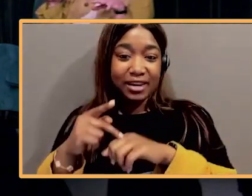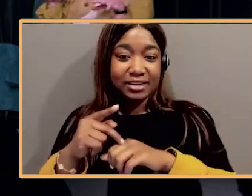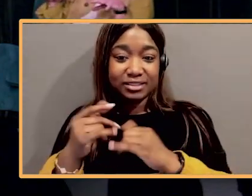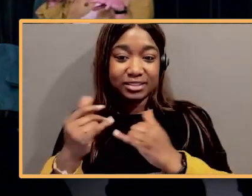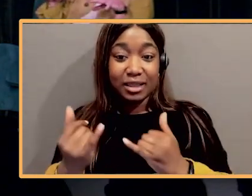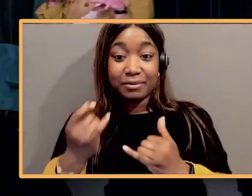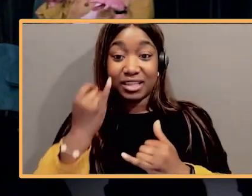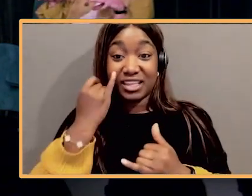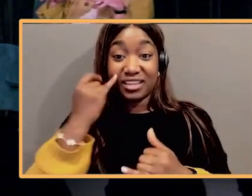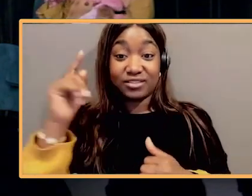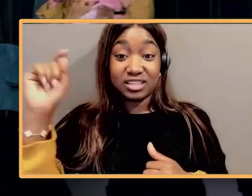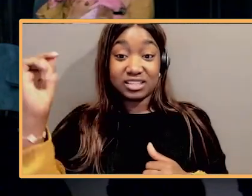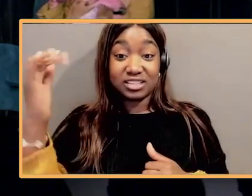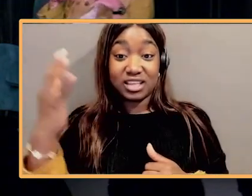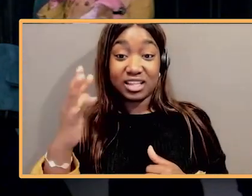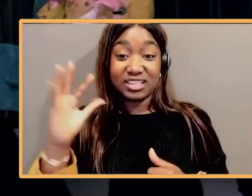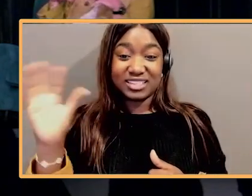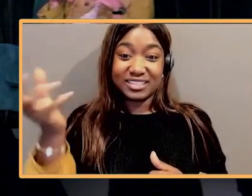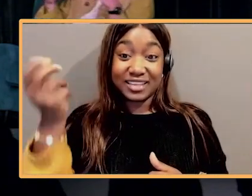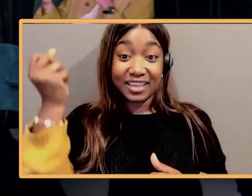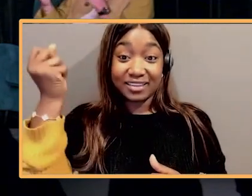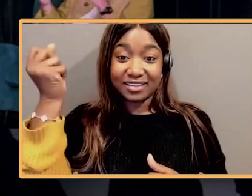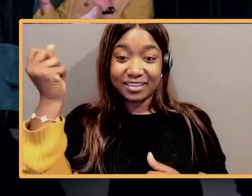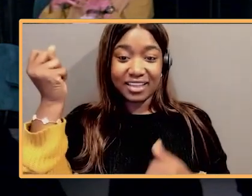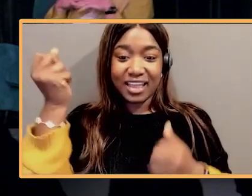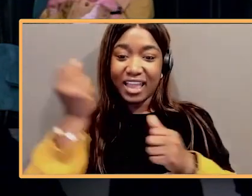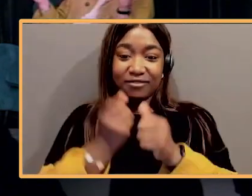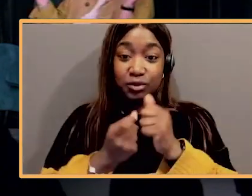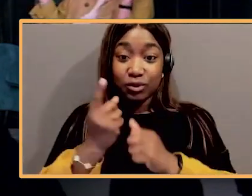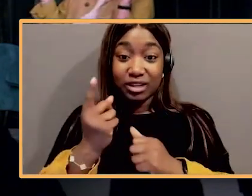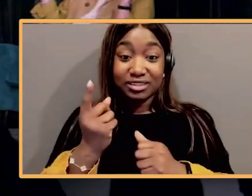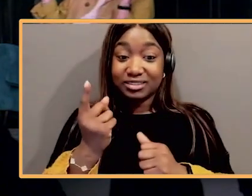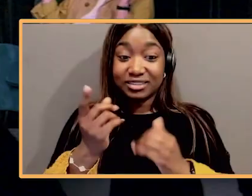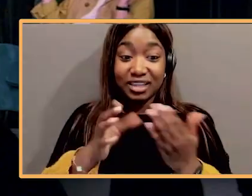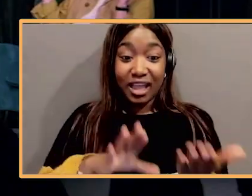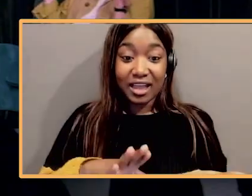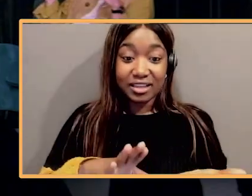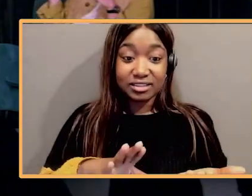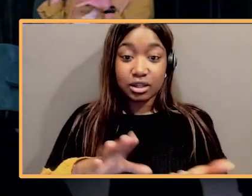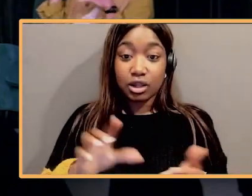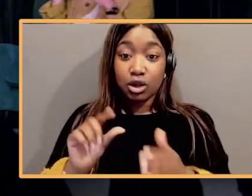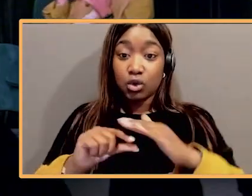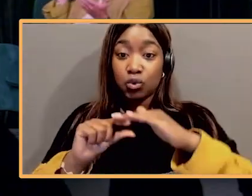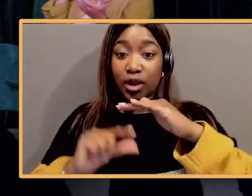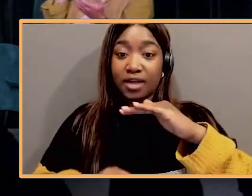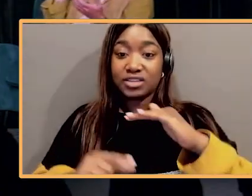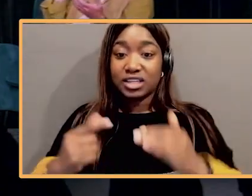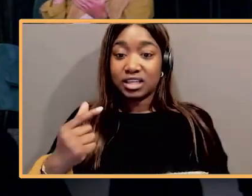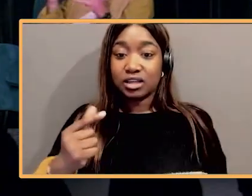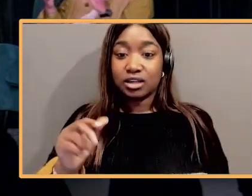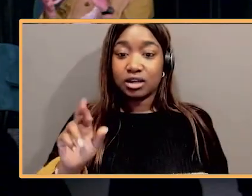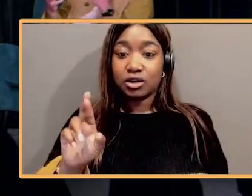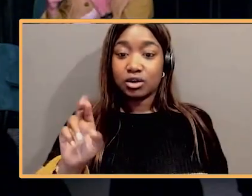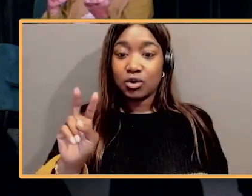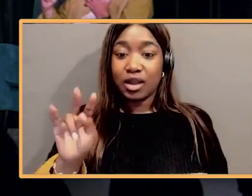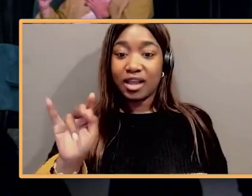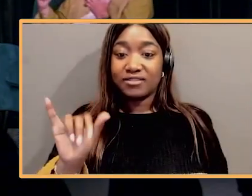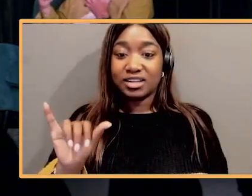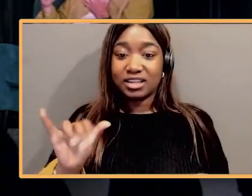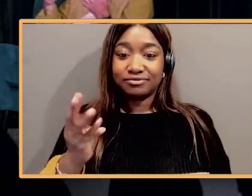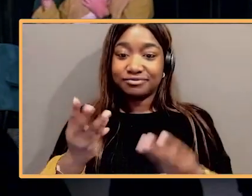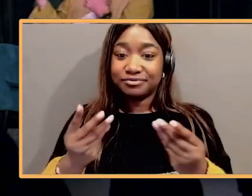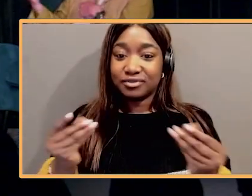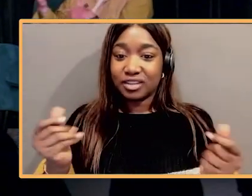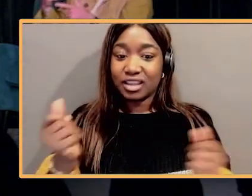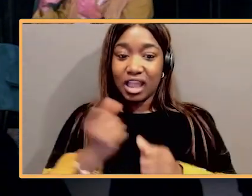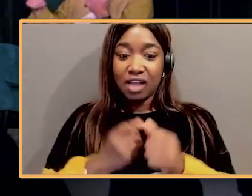gone, right? So take away gravity, instantly we're gone, right? We're so wildly